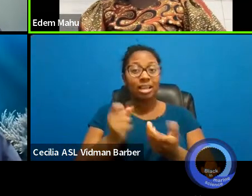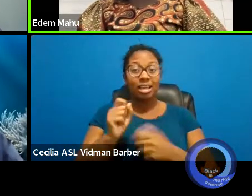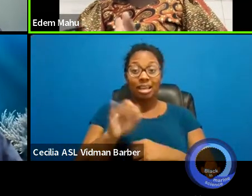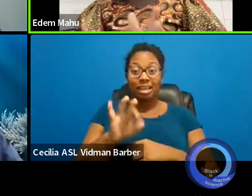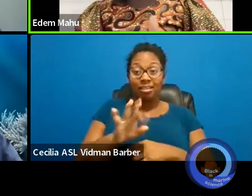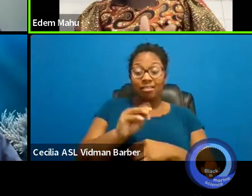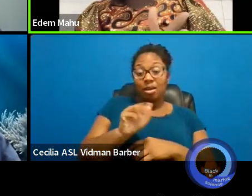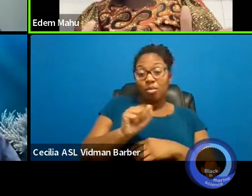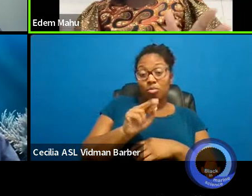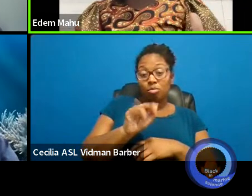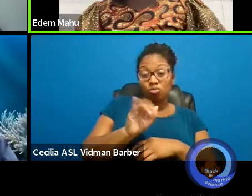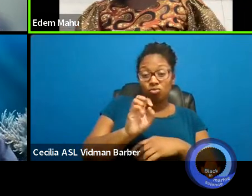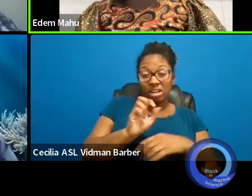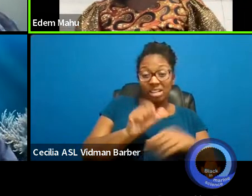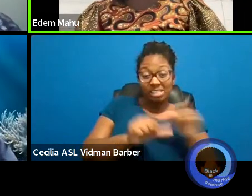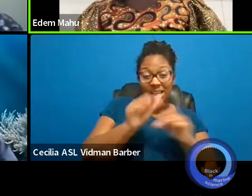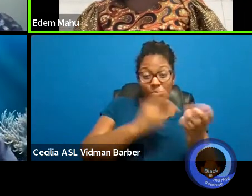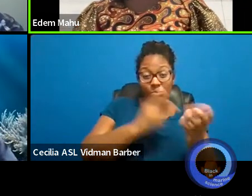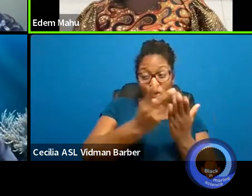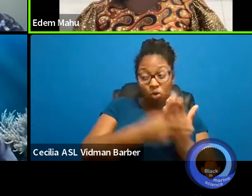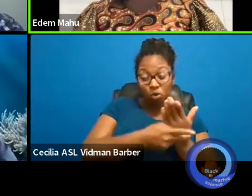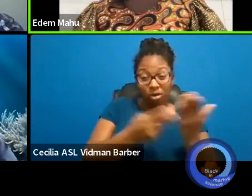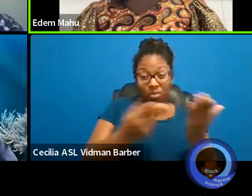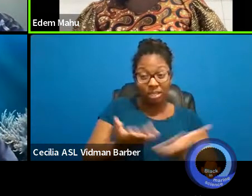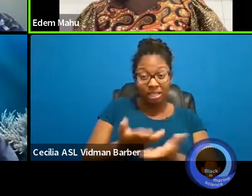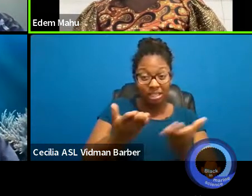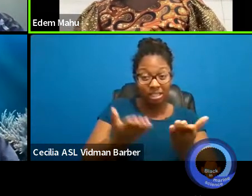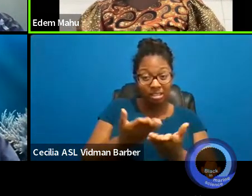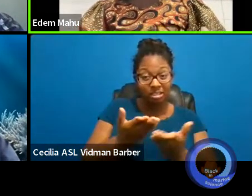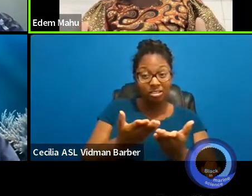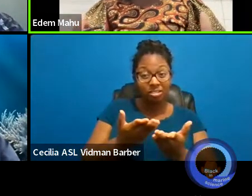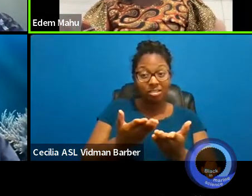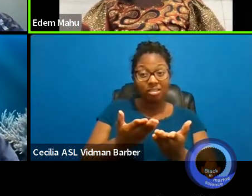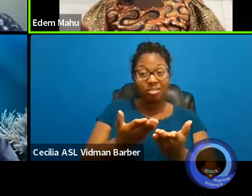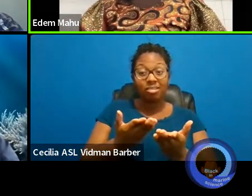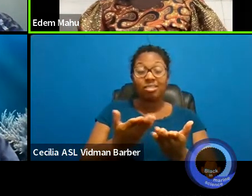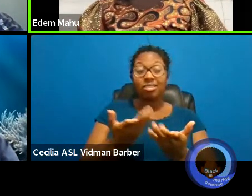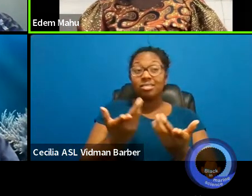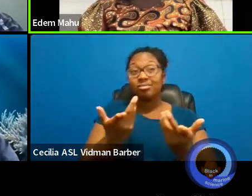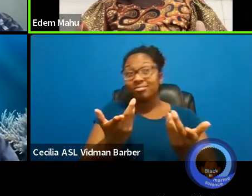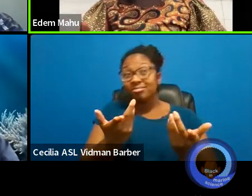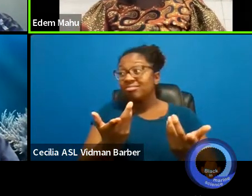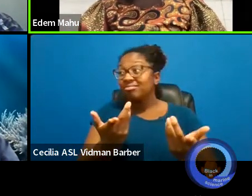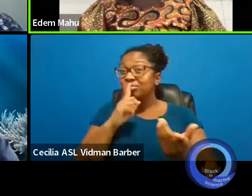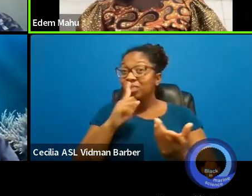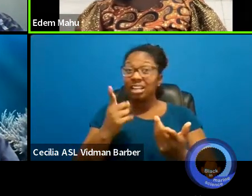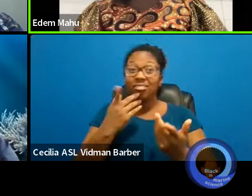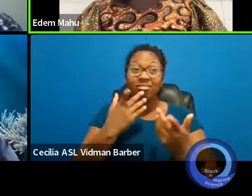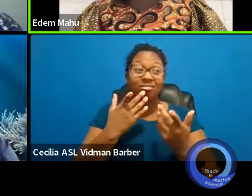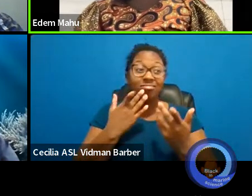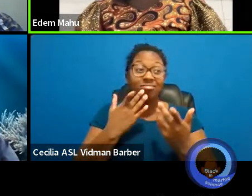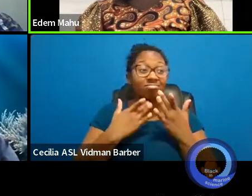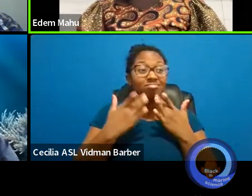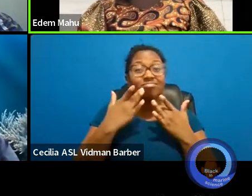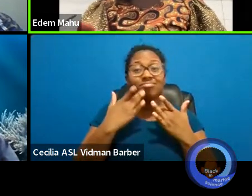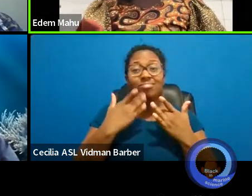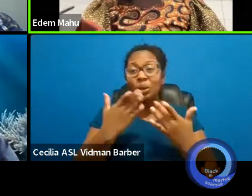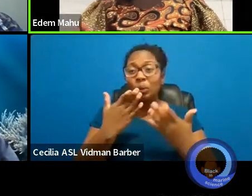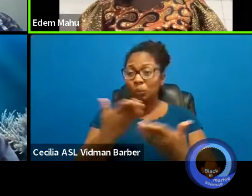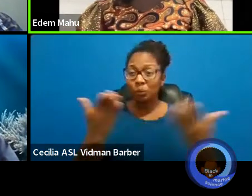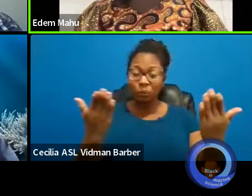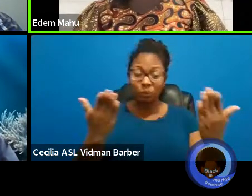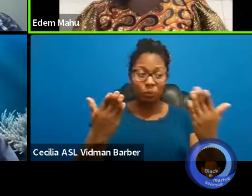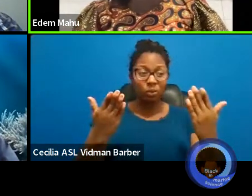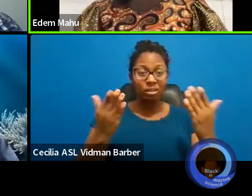in various universities in the sub-region, and then we realized that some of the countries,